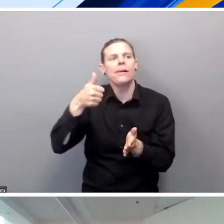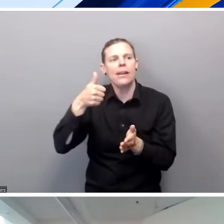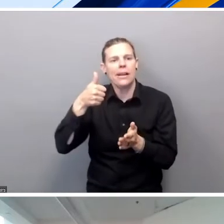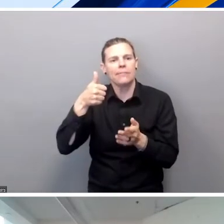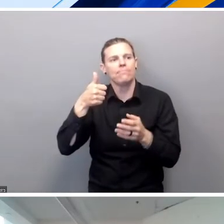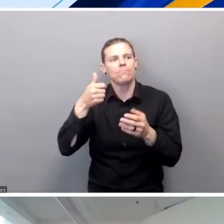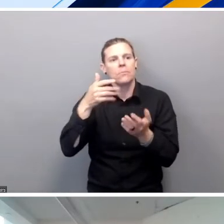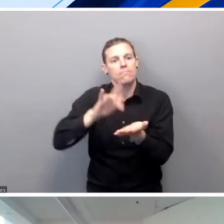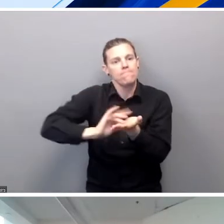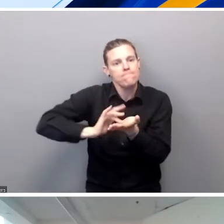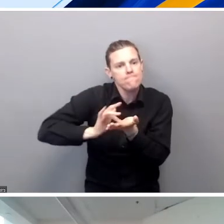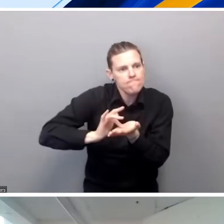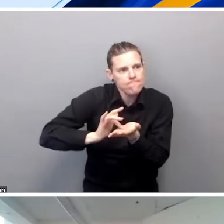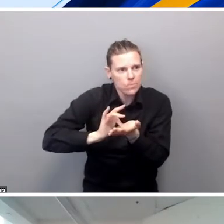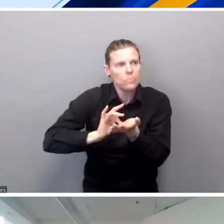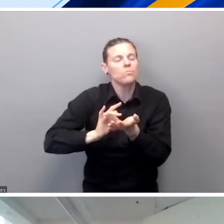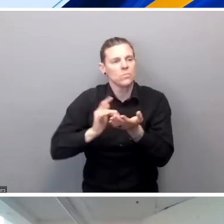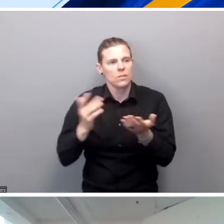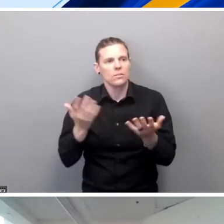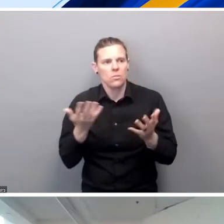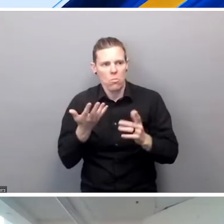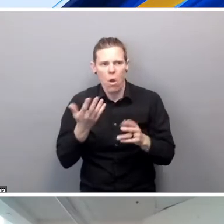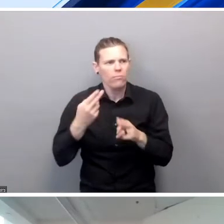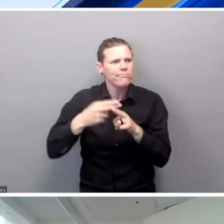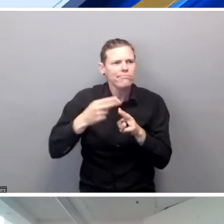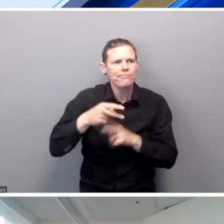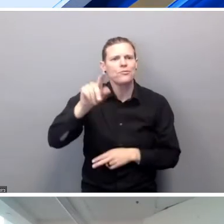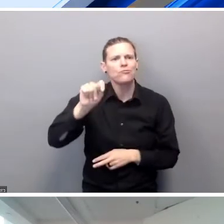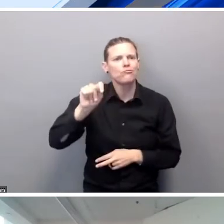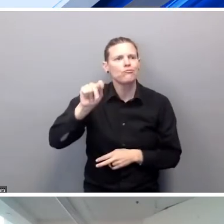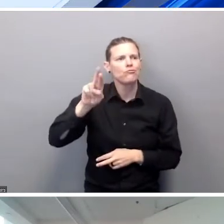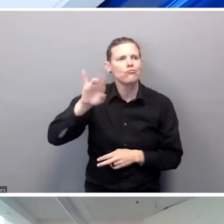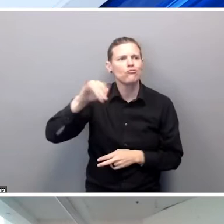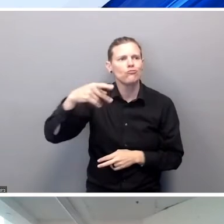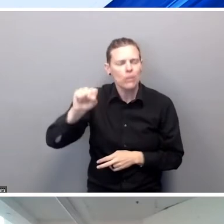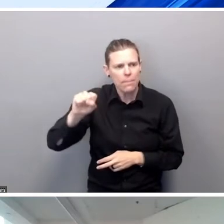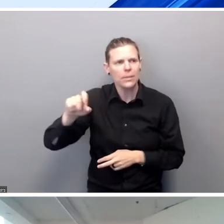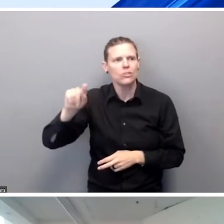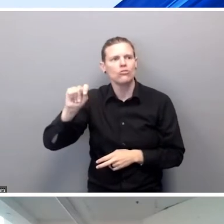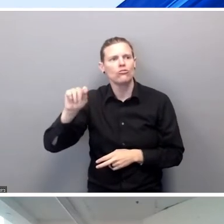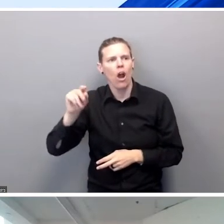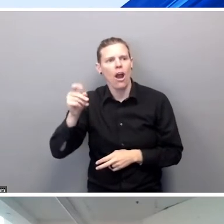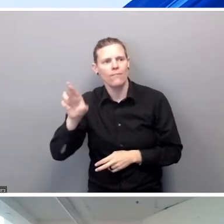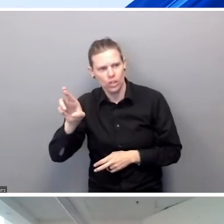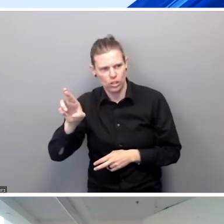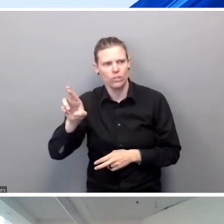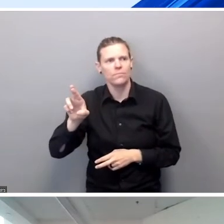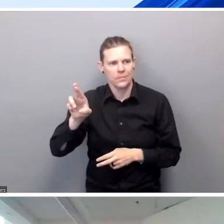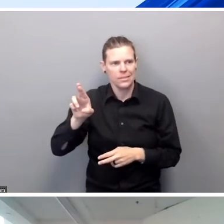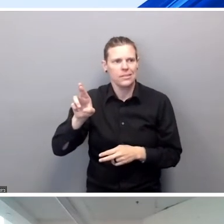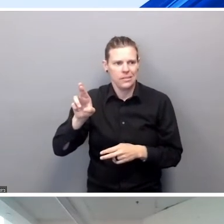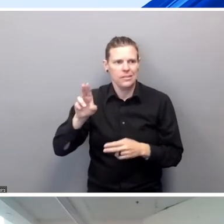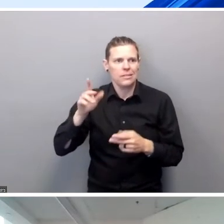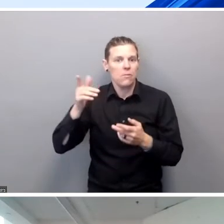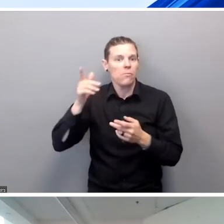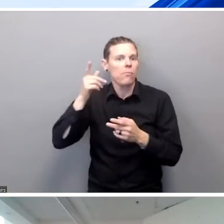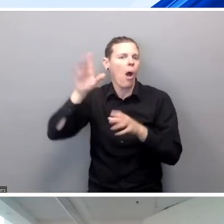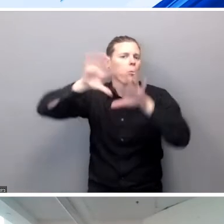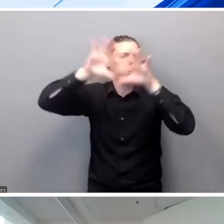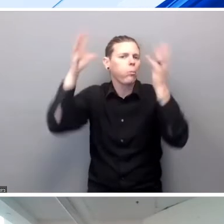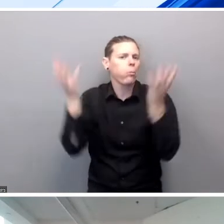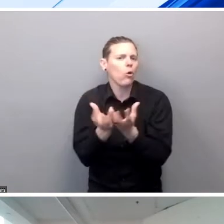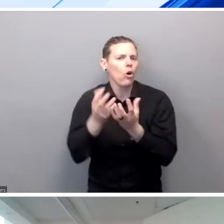is called a TRIPS waiver, a reference to the WTO's TRIPS agreement, which sets international rules